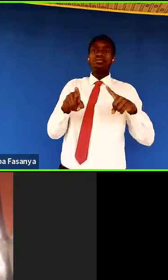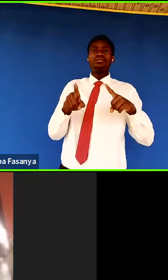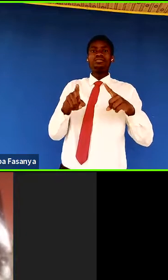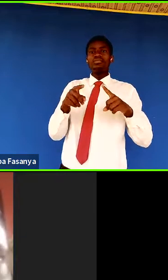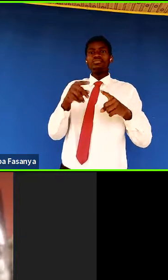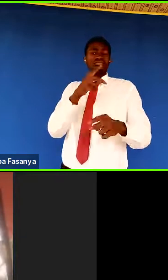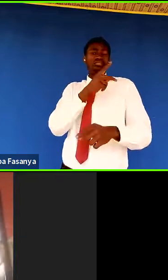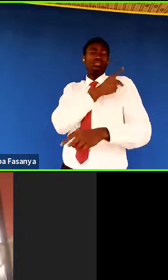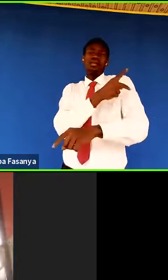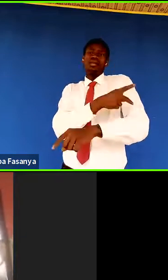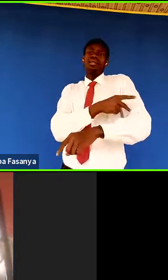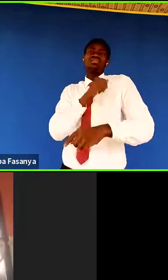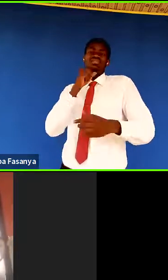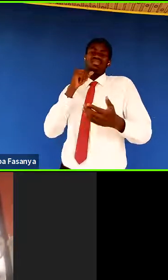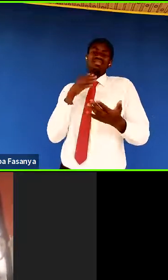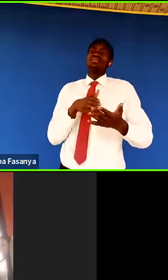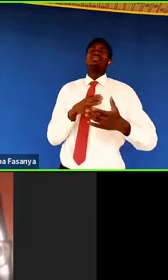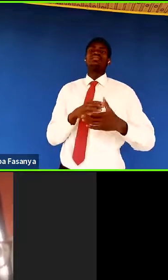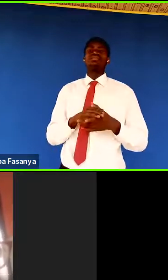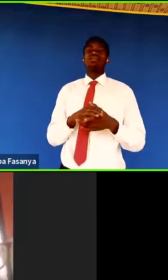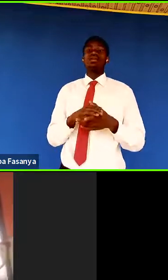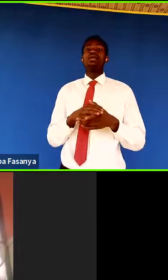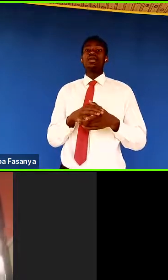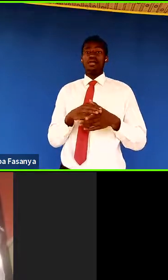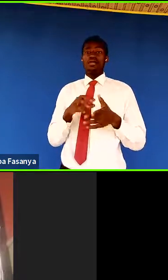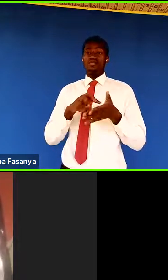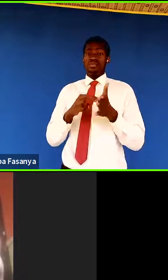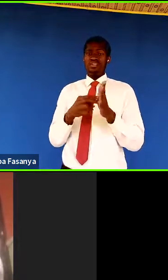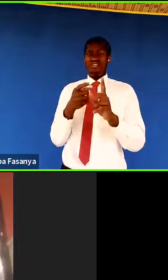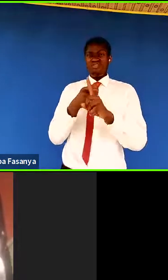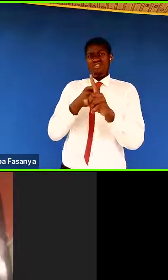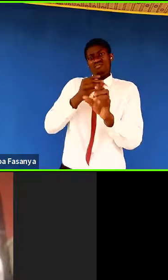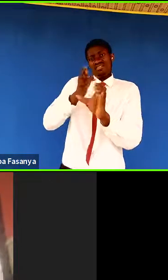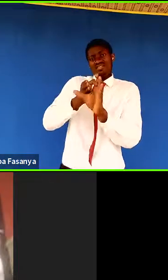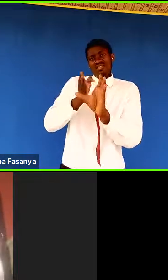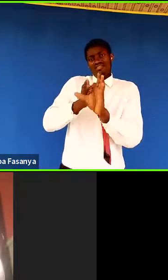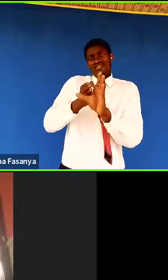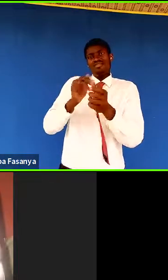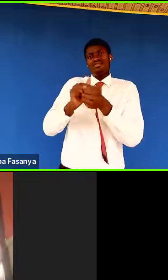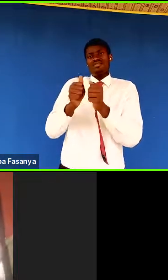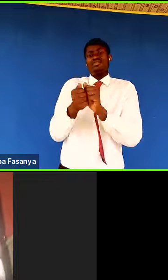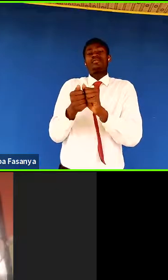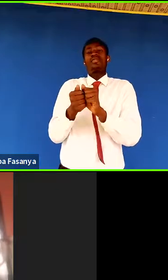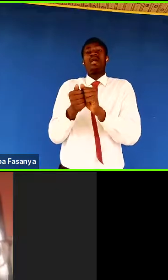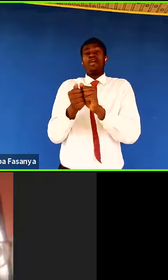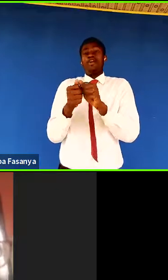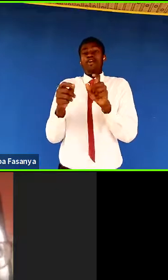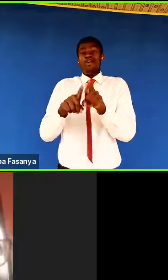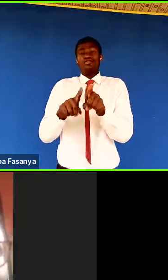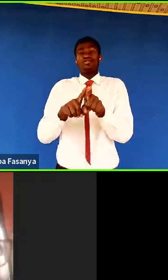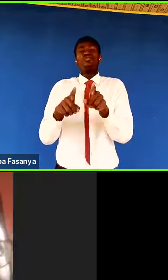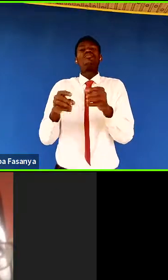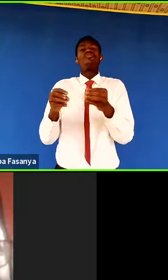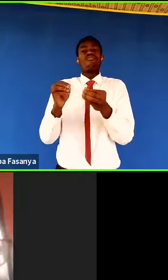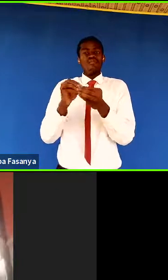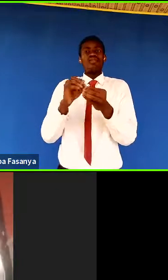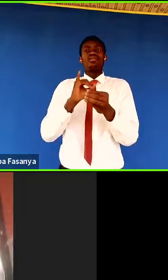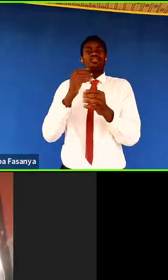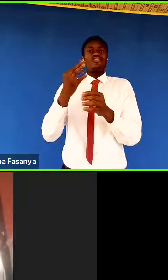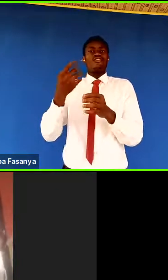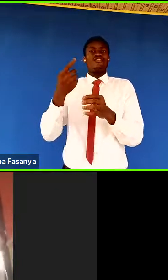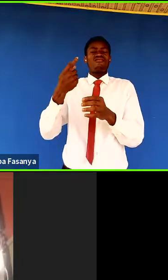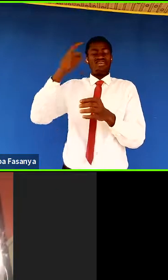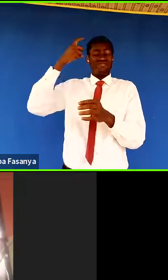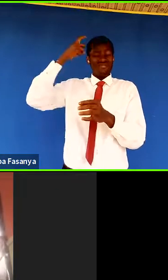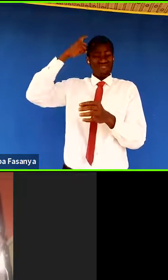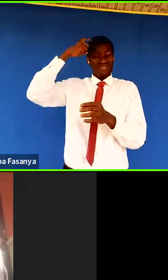not pregnant, okay, and that everything is just more of her mind playing tricks on her, okay, and we've seen cases